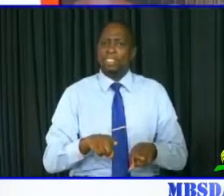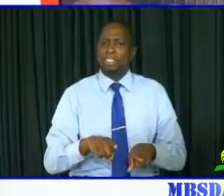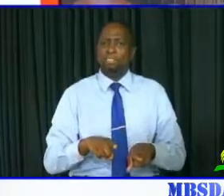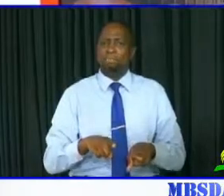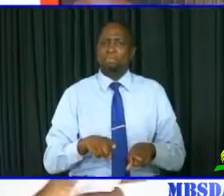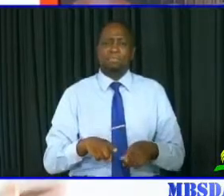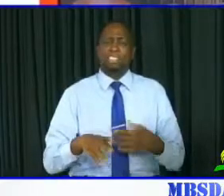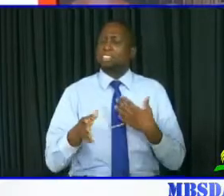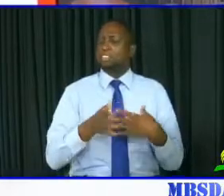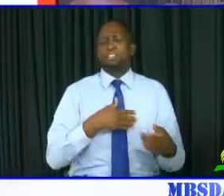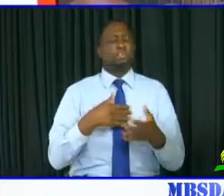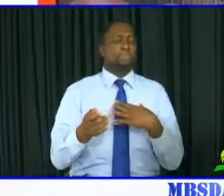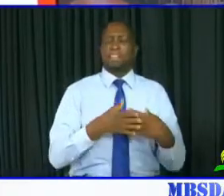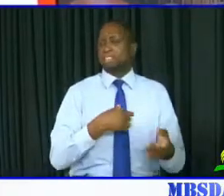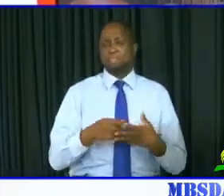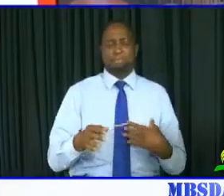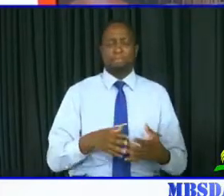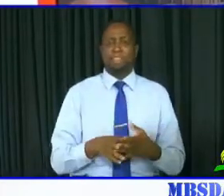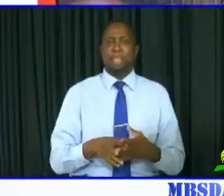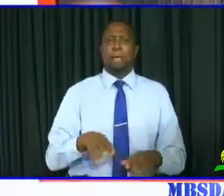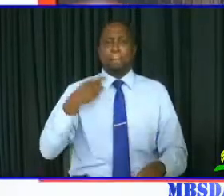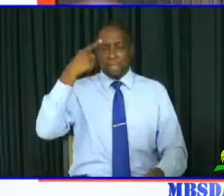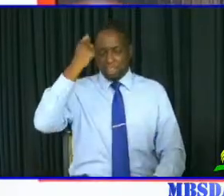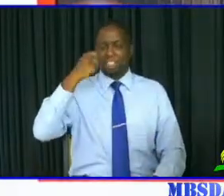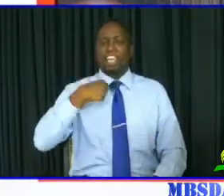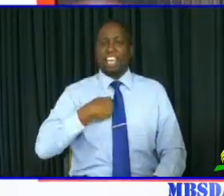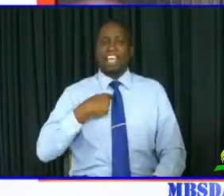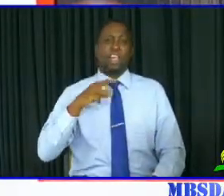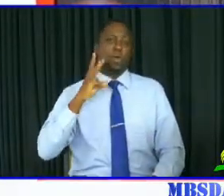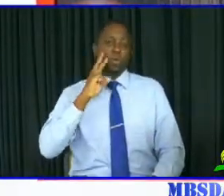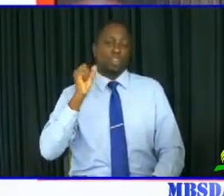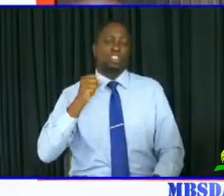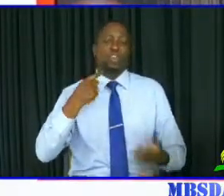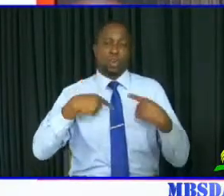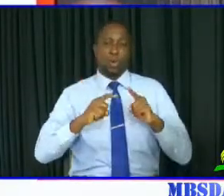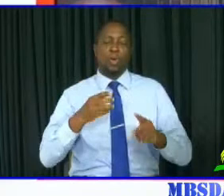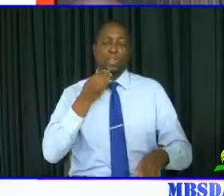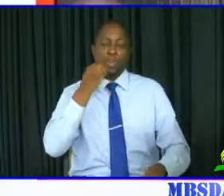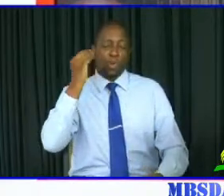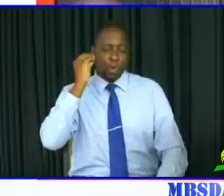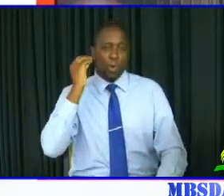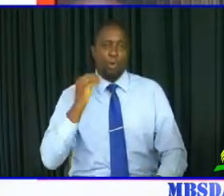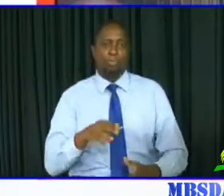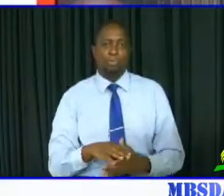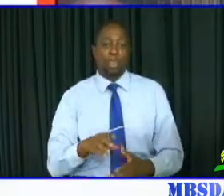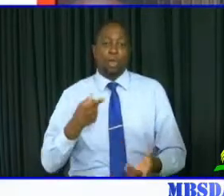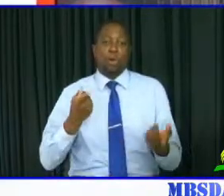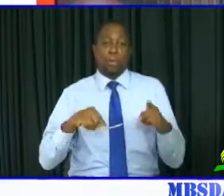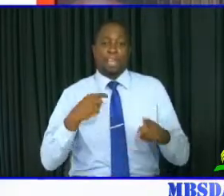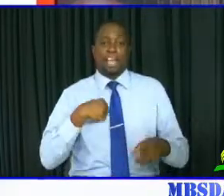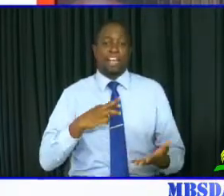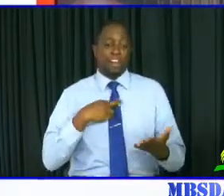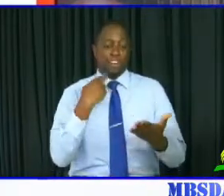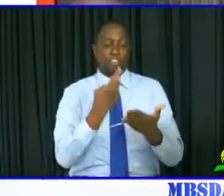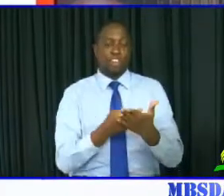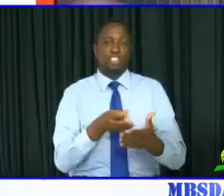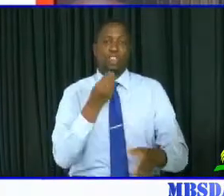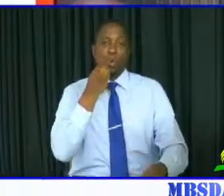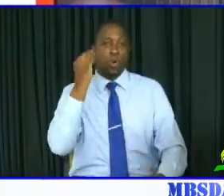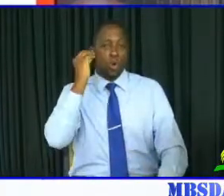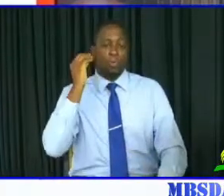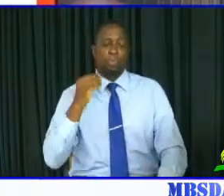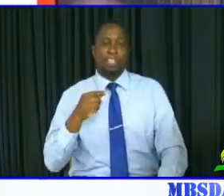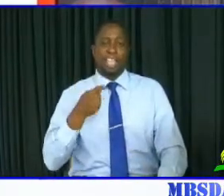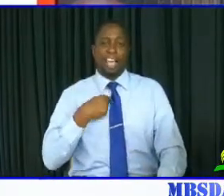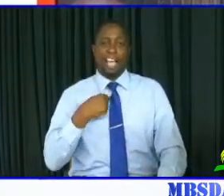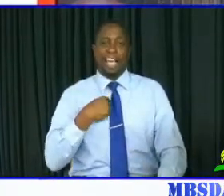never mattered much because I was going home. And when I reached home, I made a little